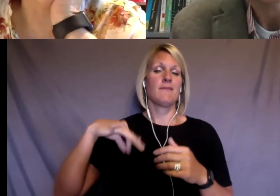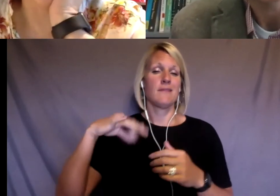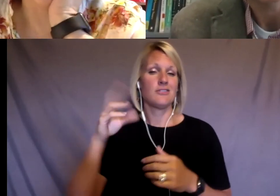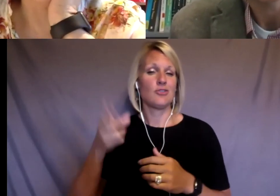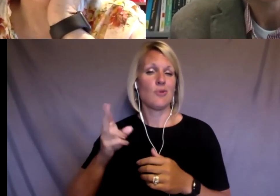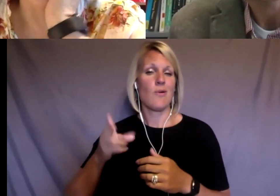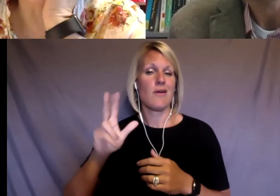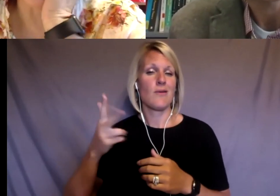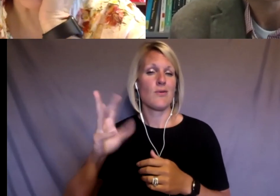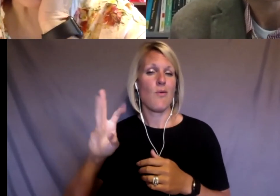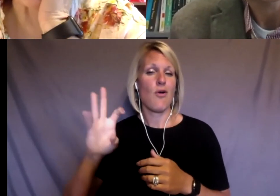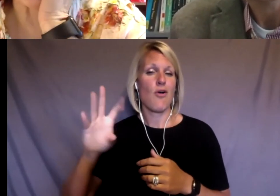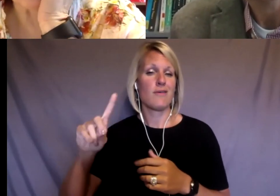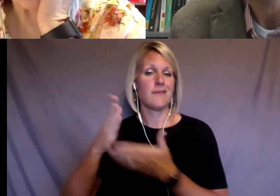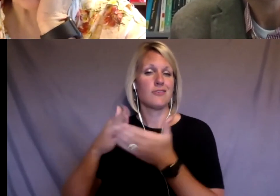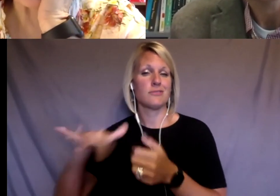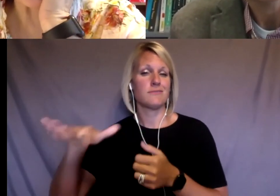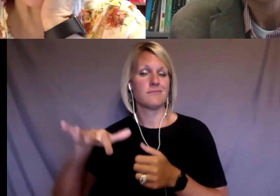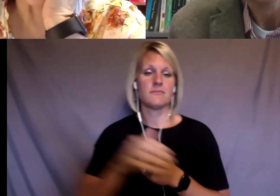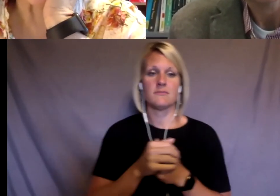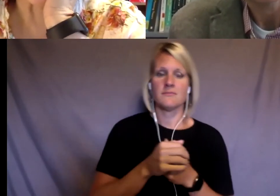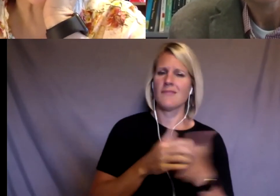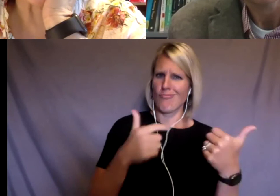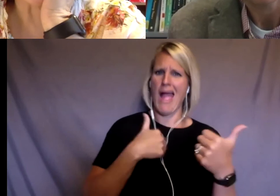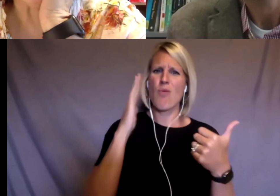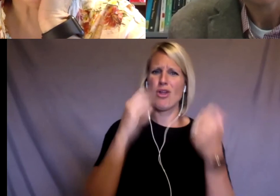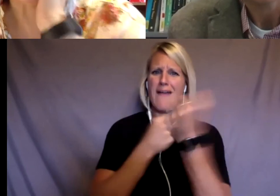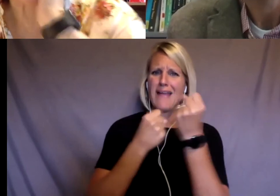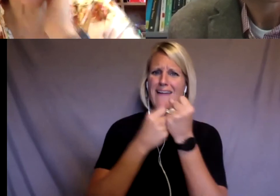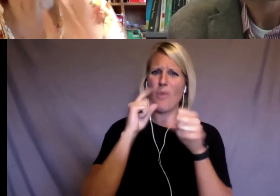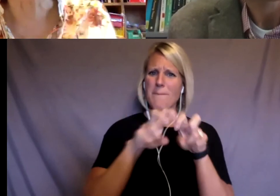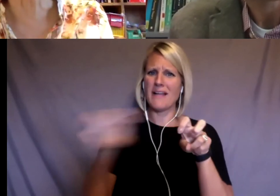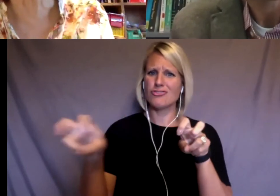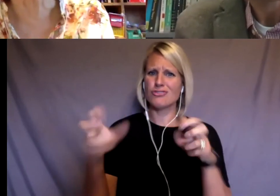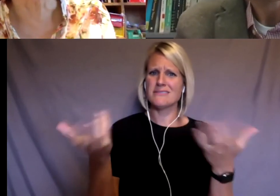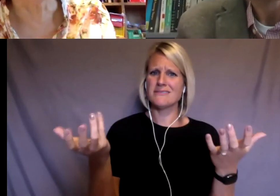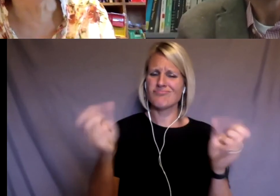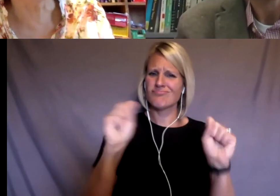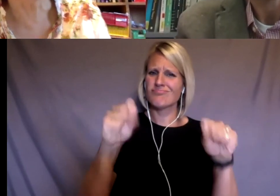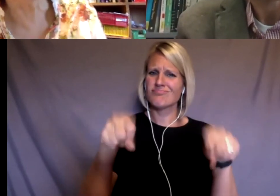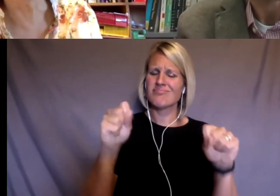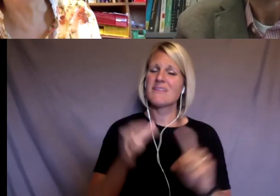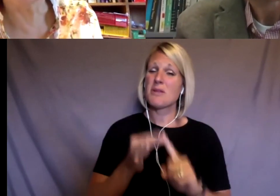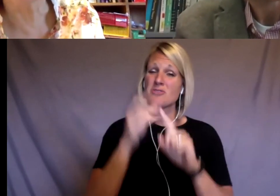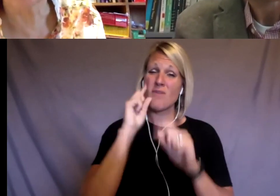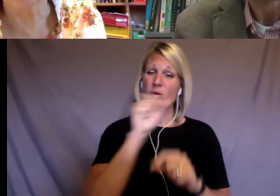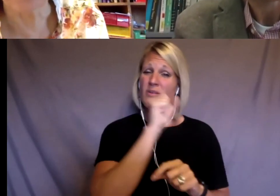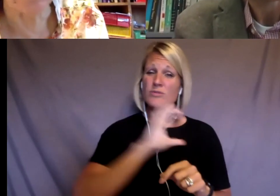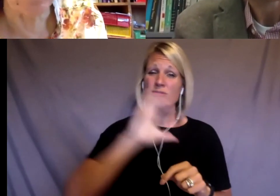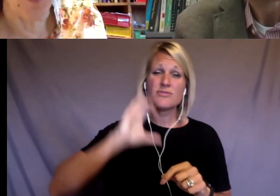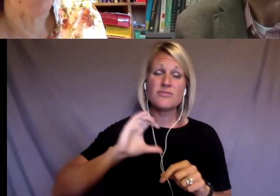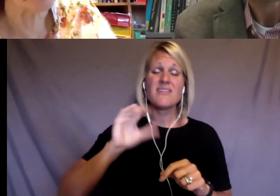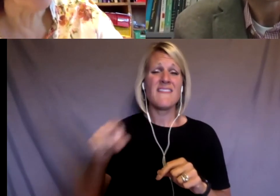much advocate for benches. Again, especially for older people, they're